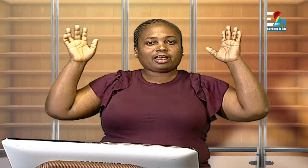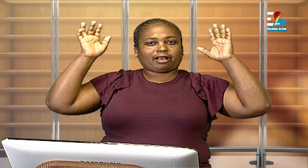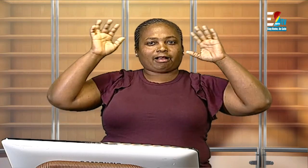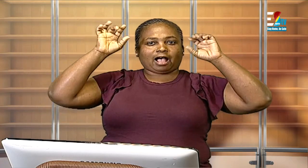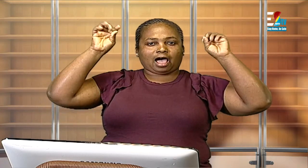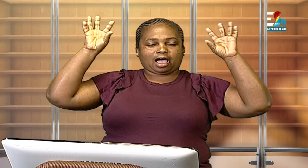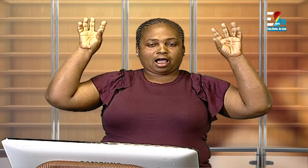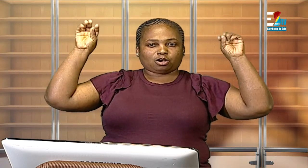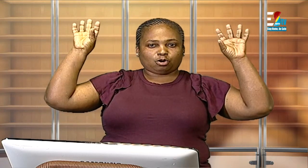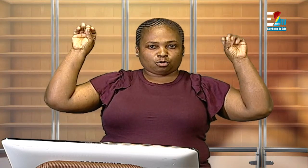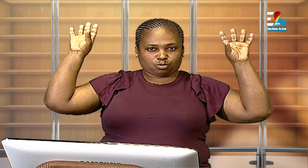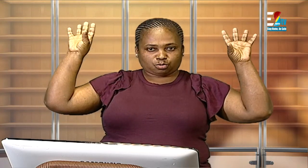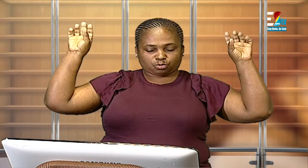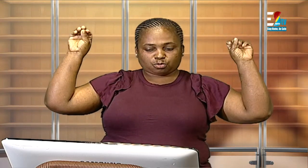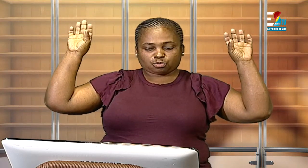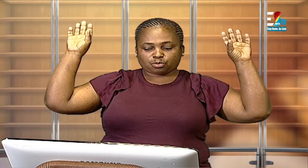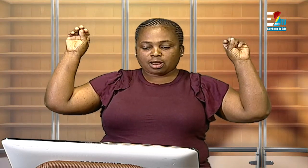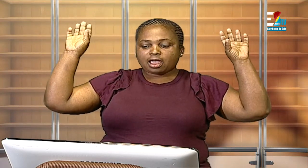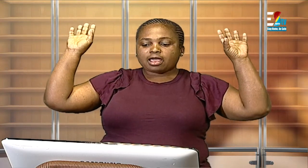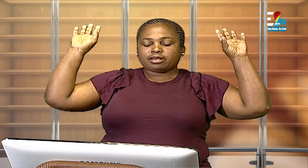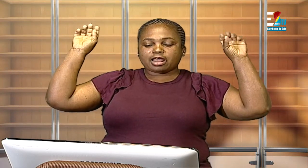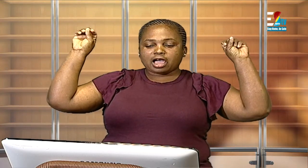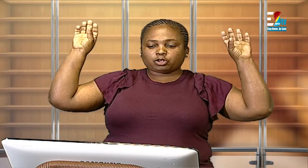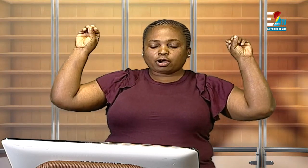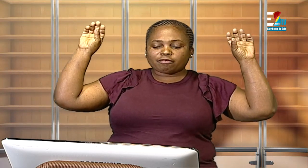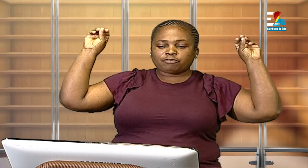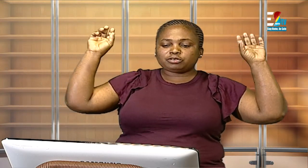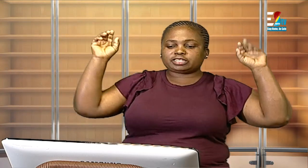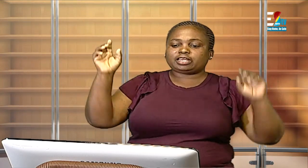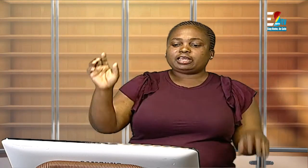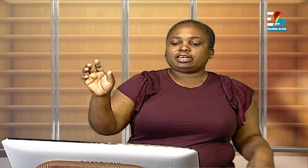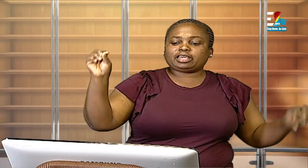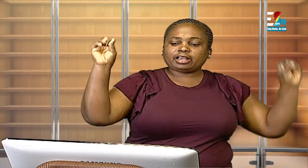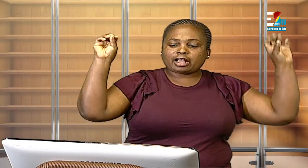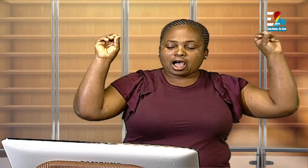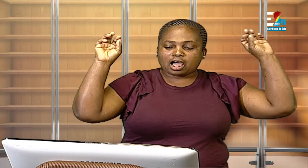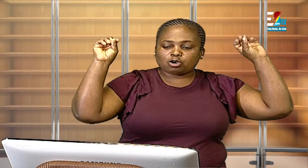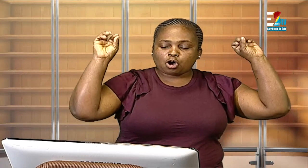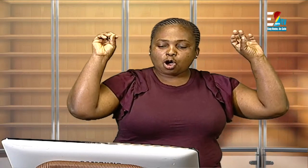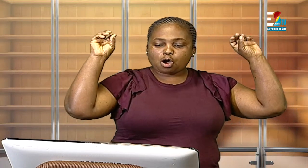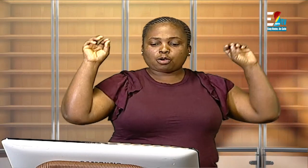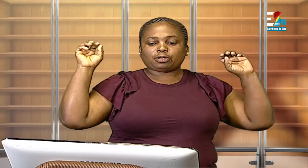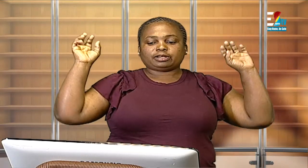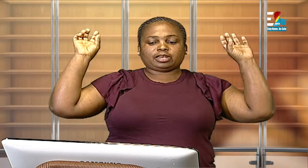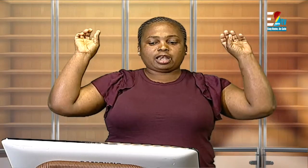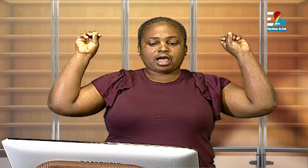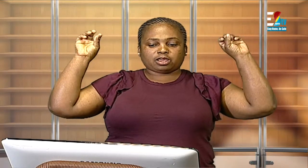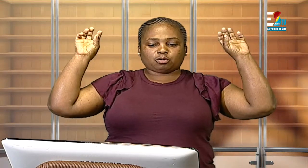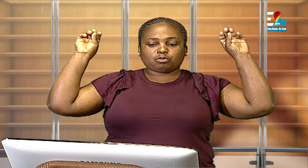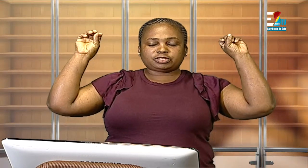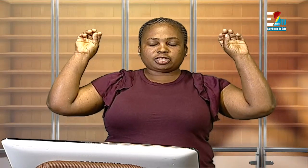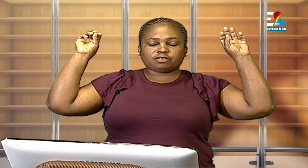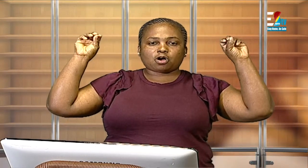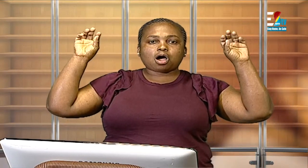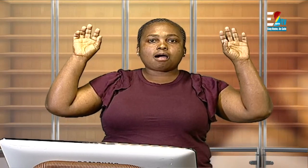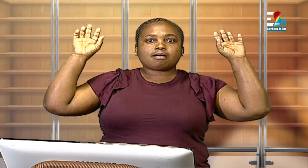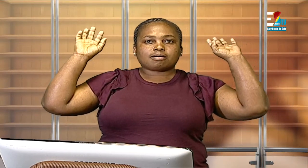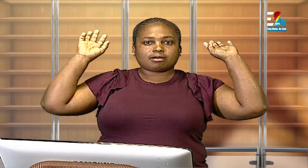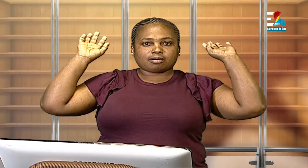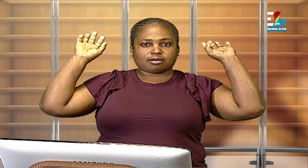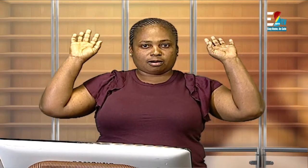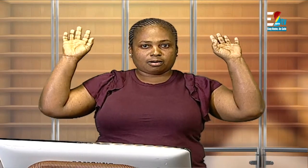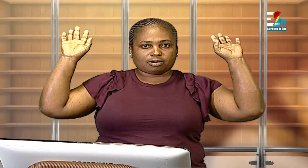tineti ngalo. Nato ke mfundzi tingalo tinaye